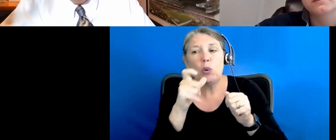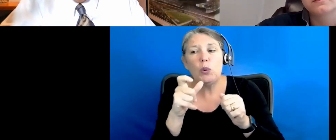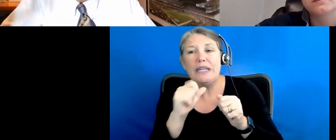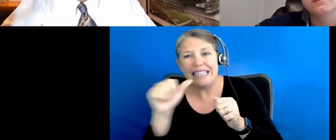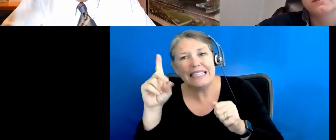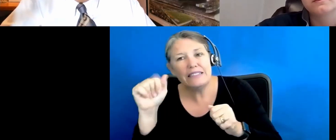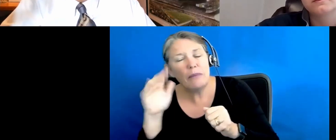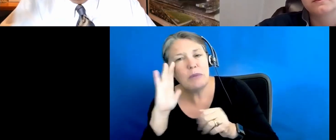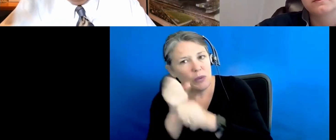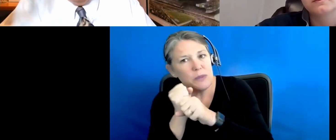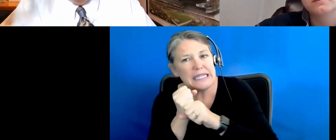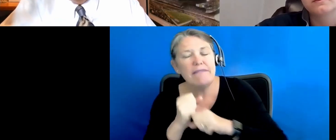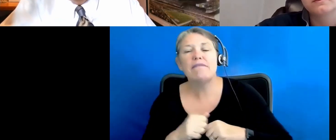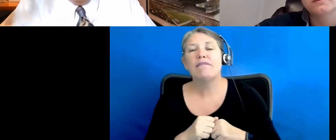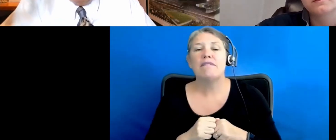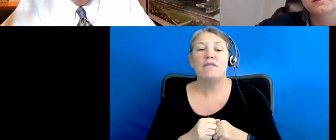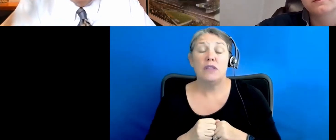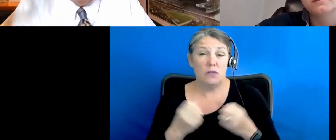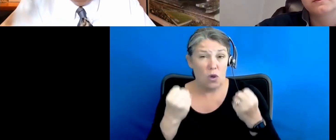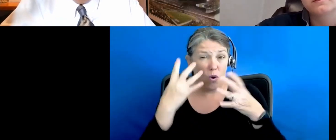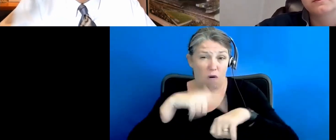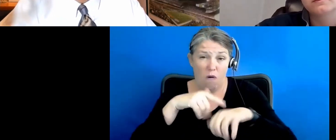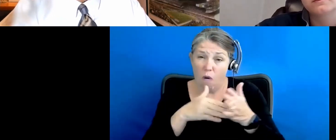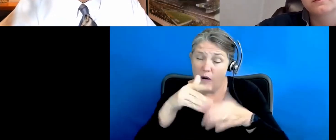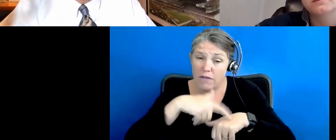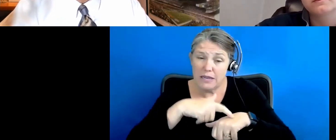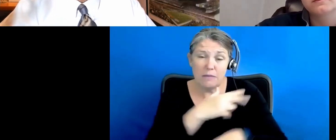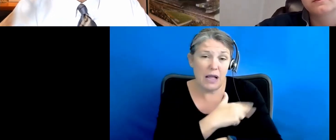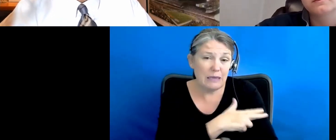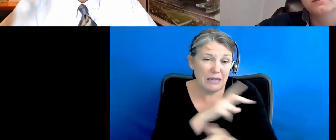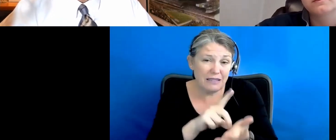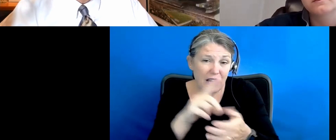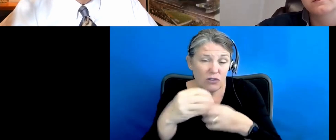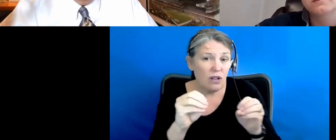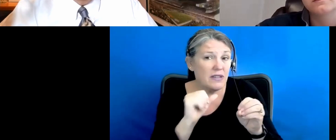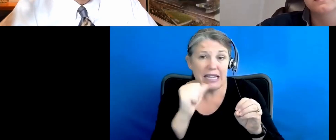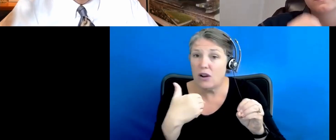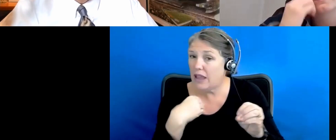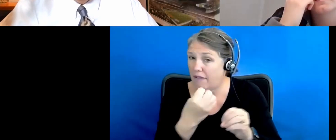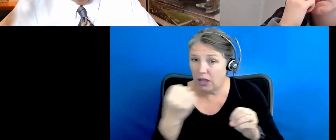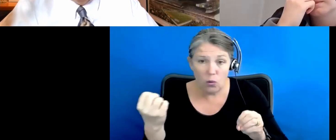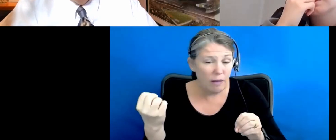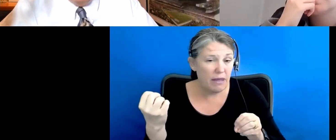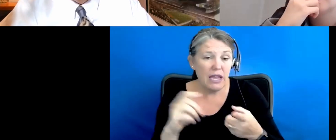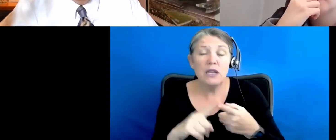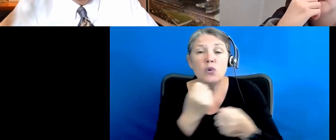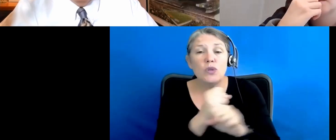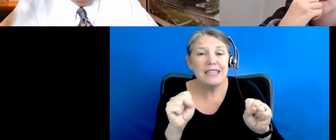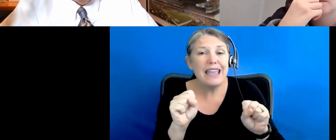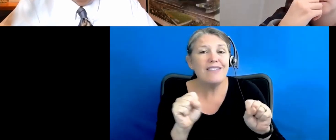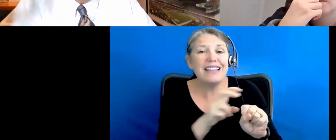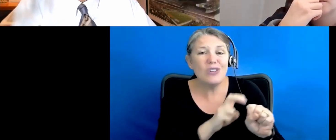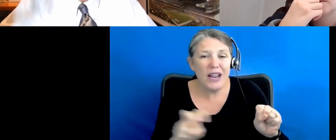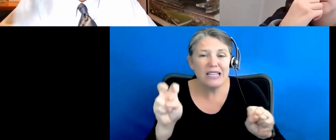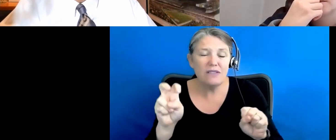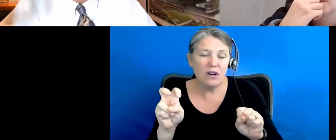receive. And in many instances, hospitals and doctor's office do not have the equipment to safely transfer me from